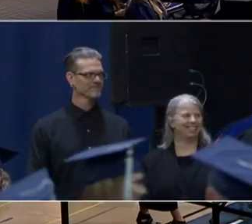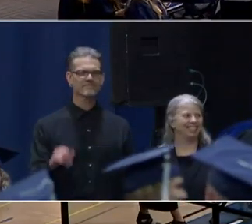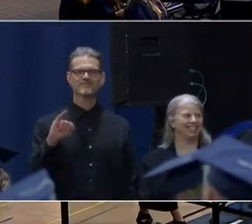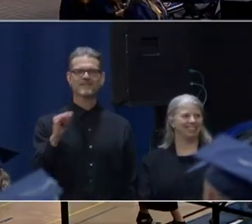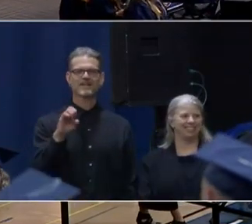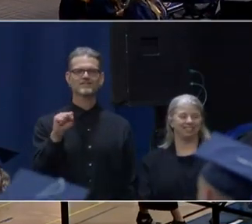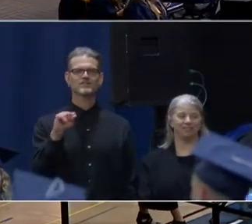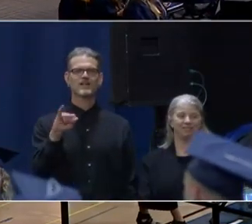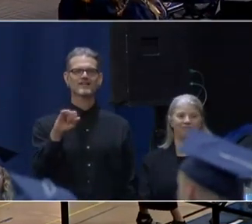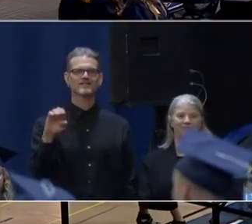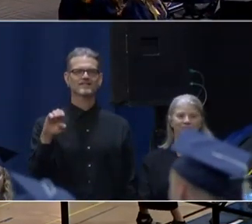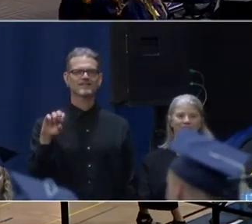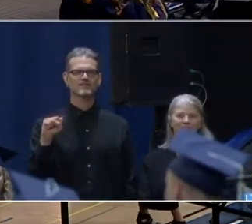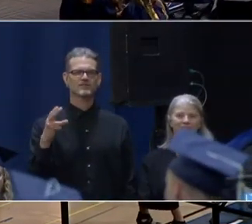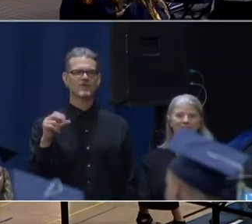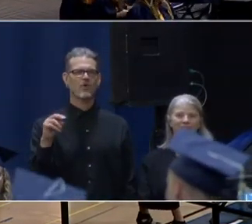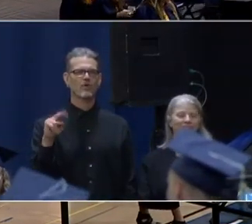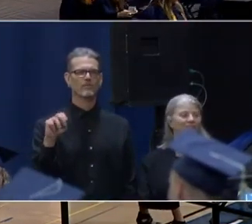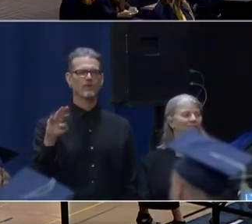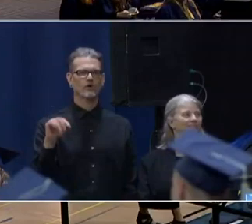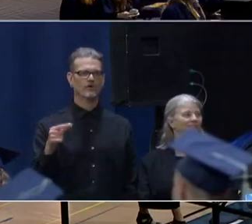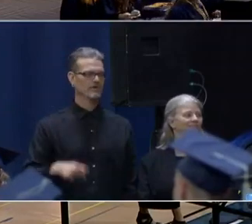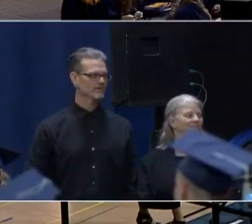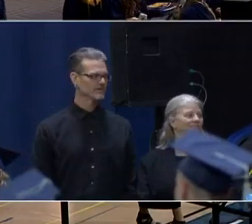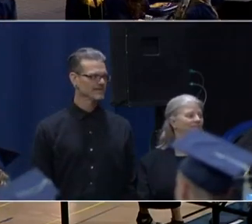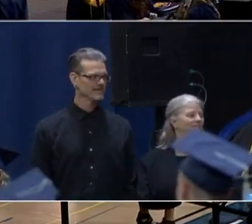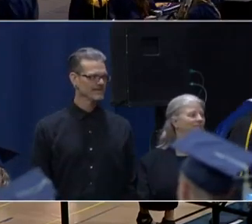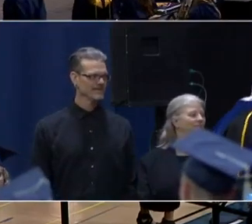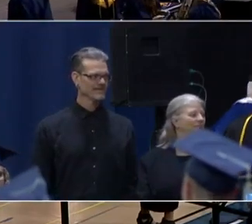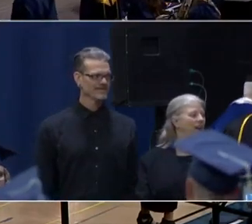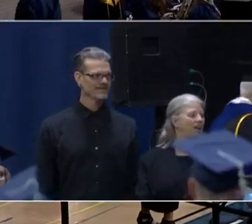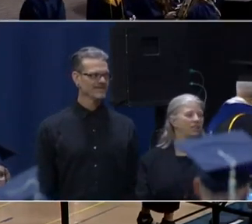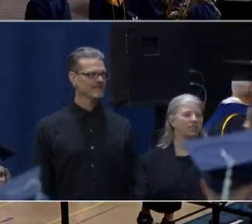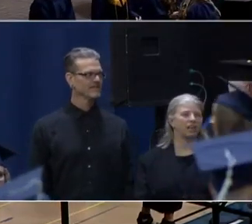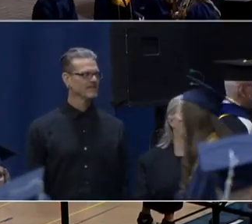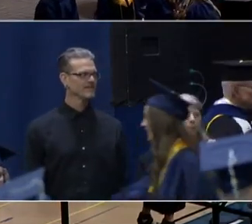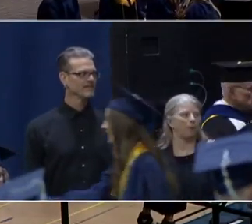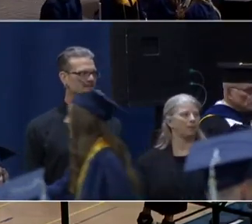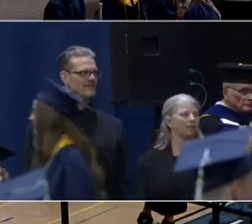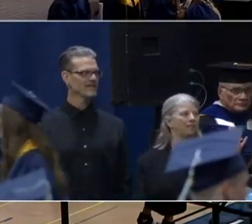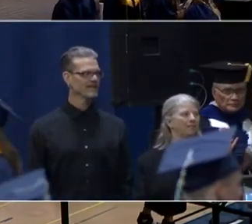Jesse Schoengarth. Ashley Folkman.